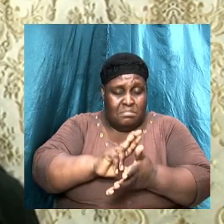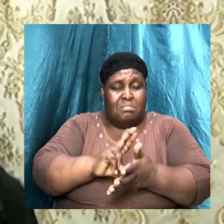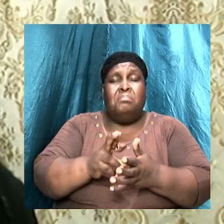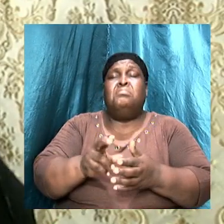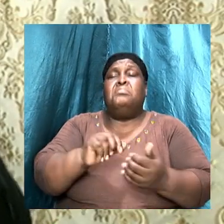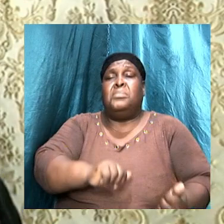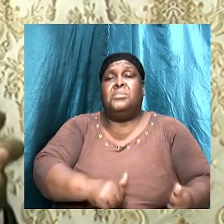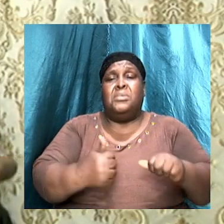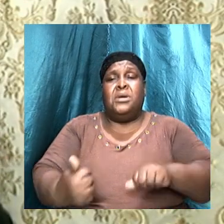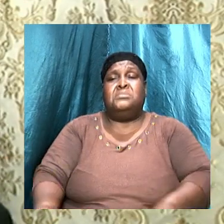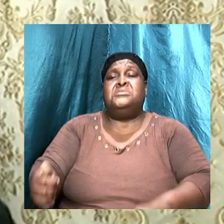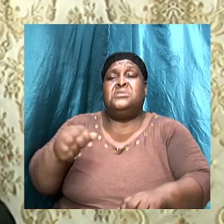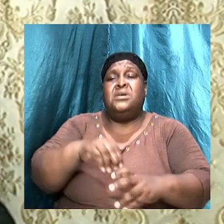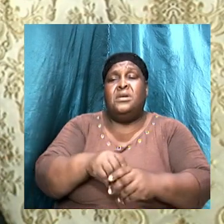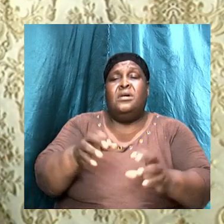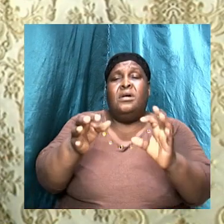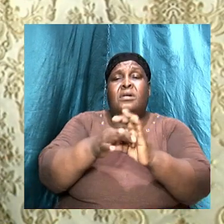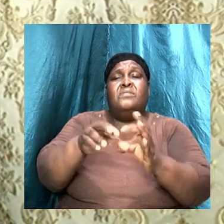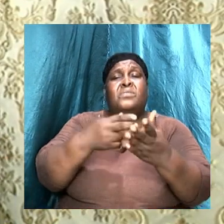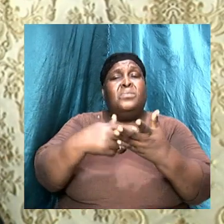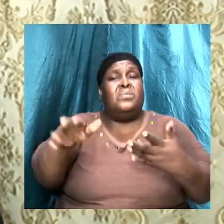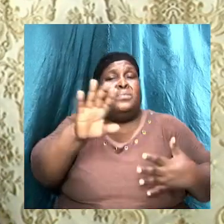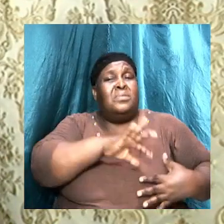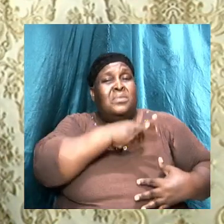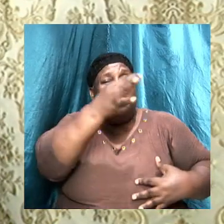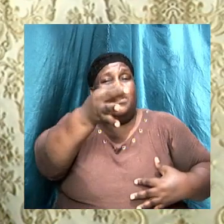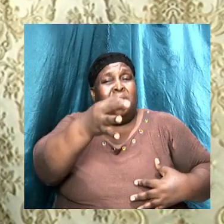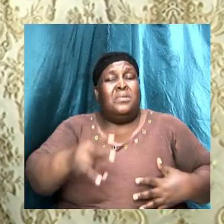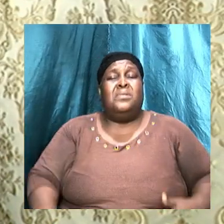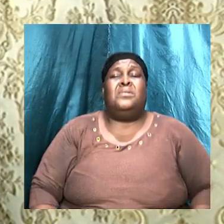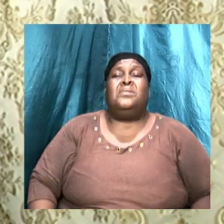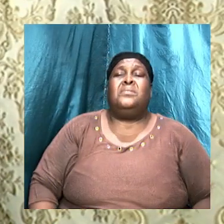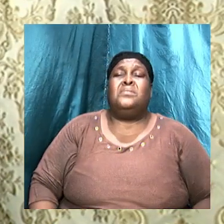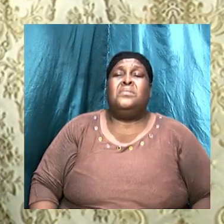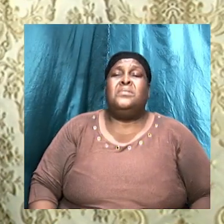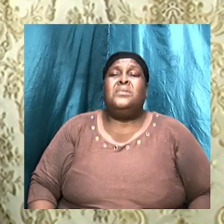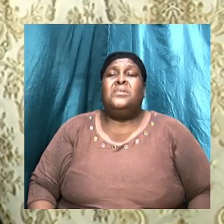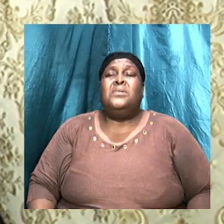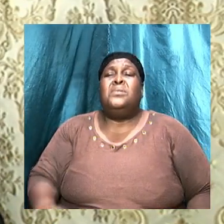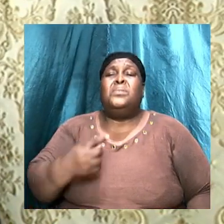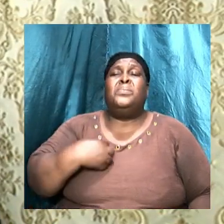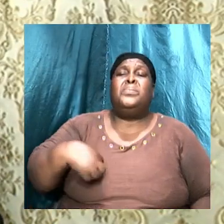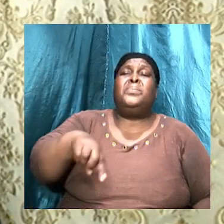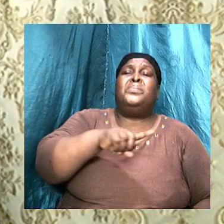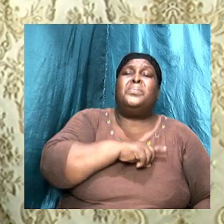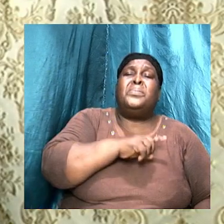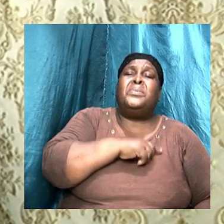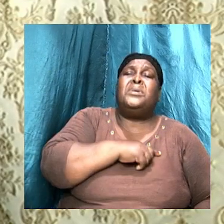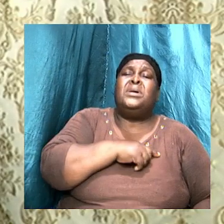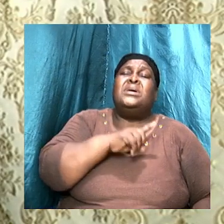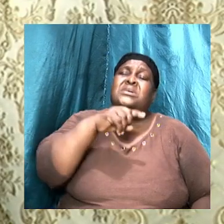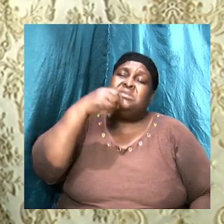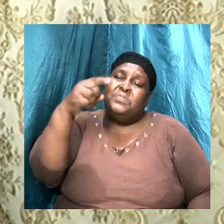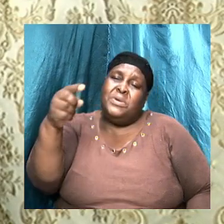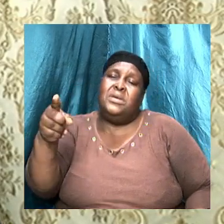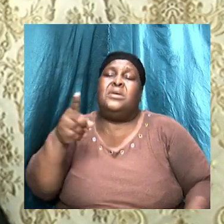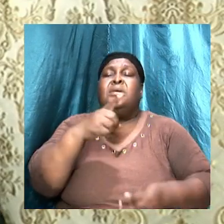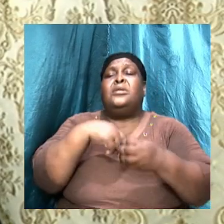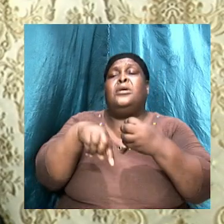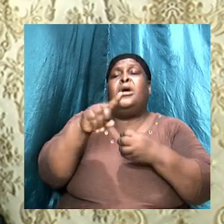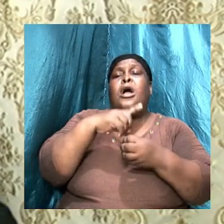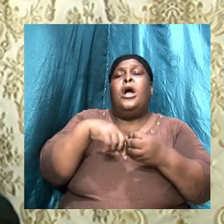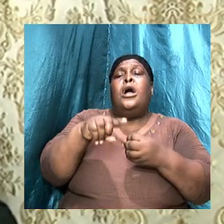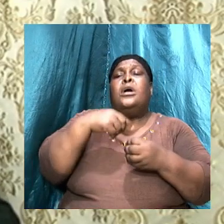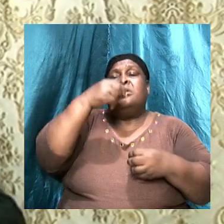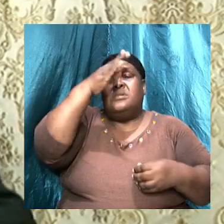we talk about baptism of the Holy Ghost, or the baptism of the Holy Spirit, we are essentially talking about the